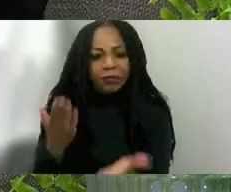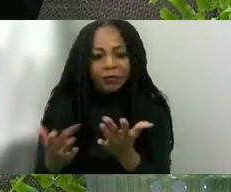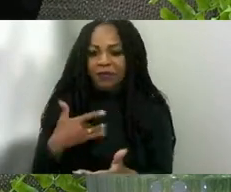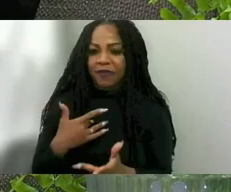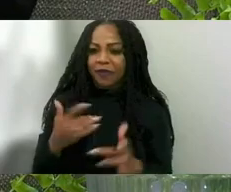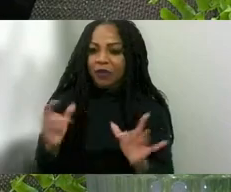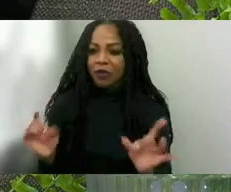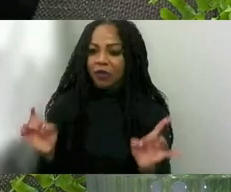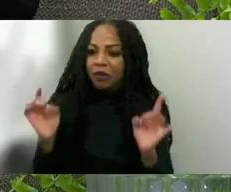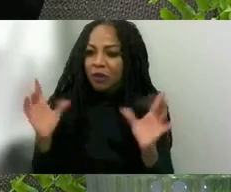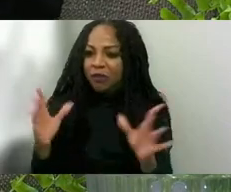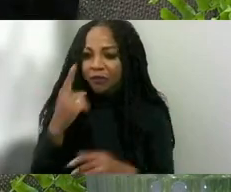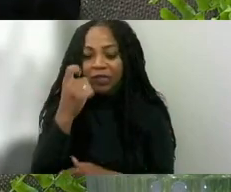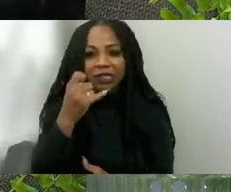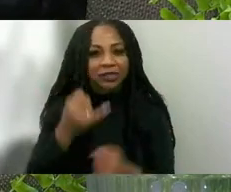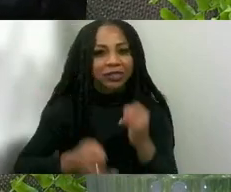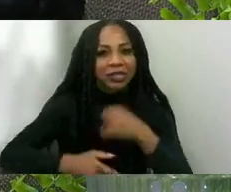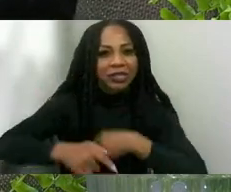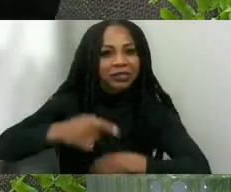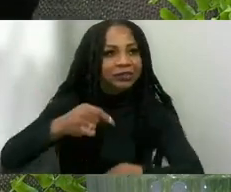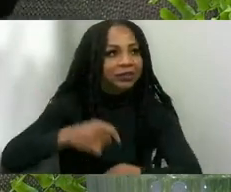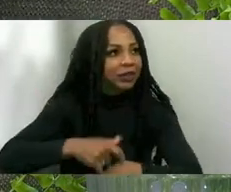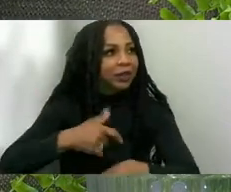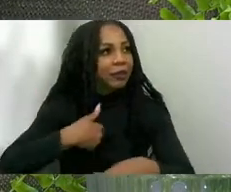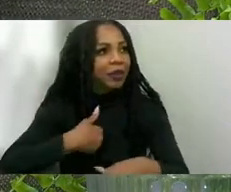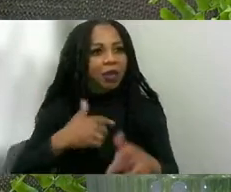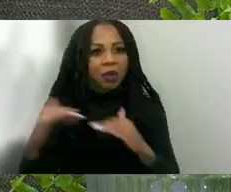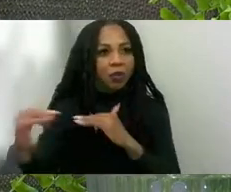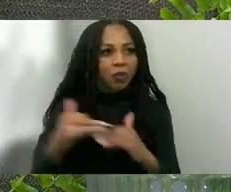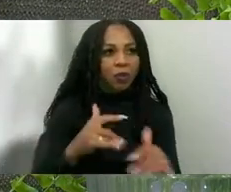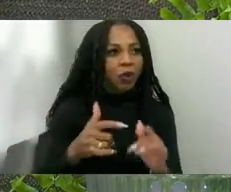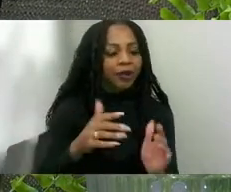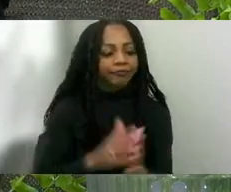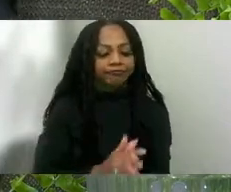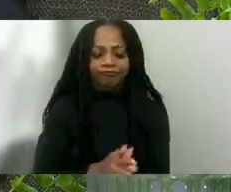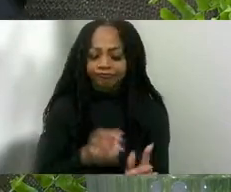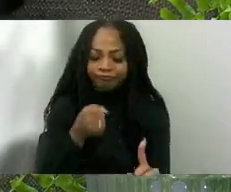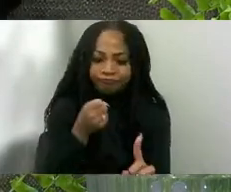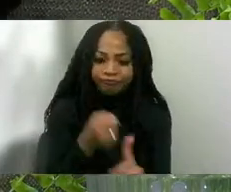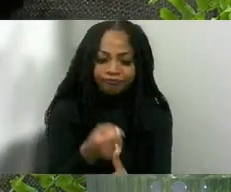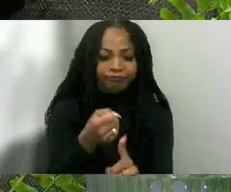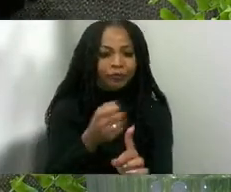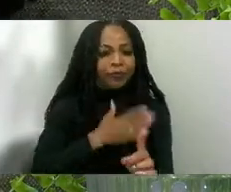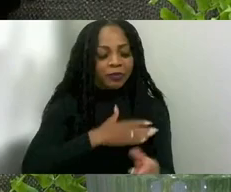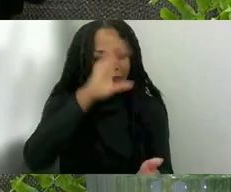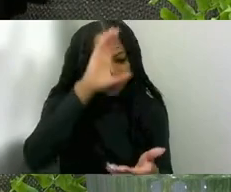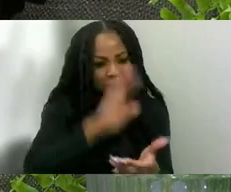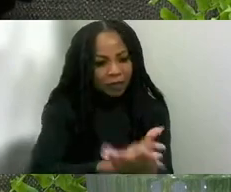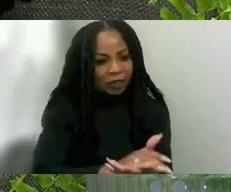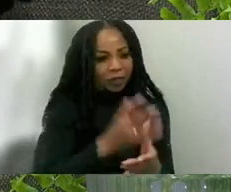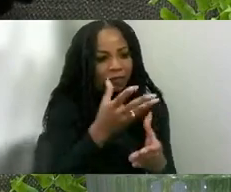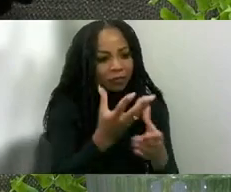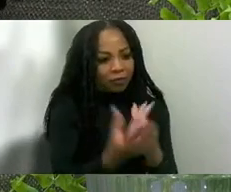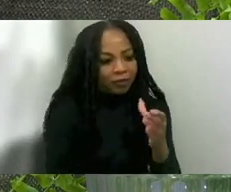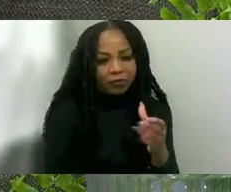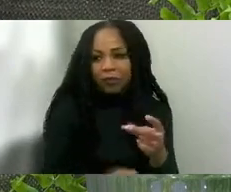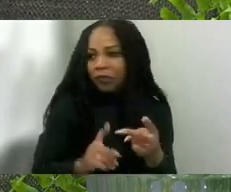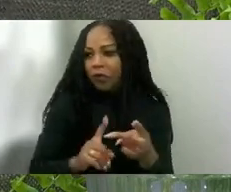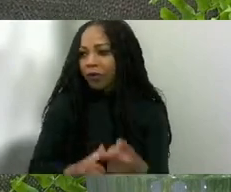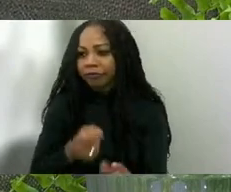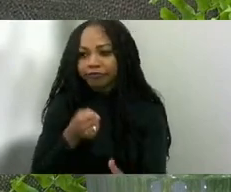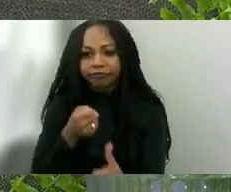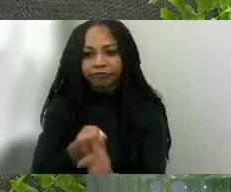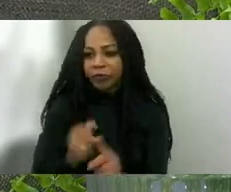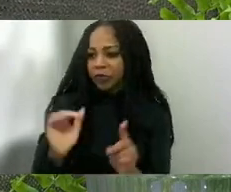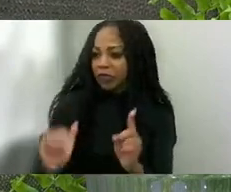last time there was a war, I lost my husband, I lost my child. And if you have maybe